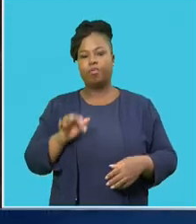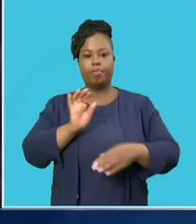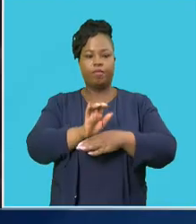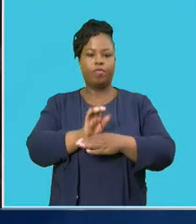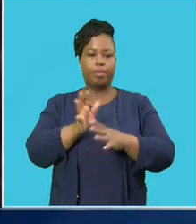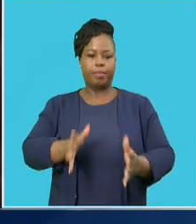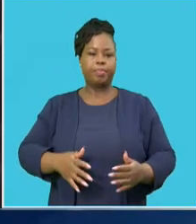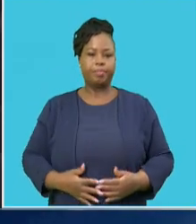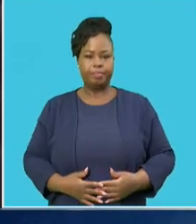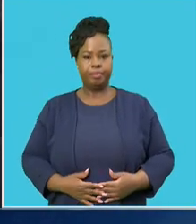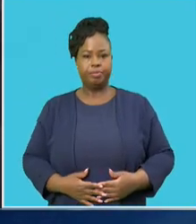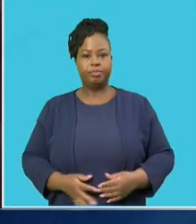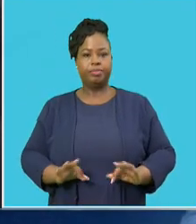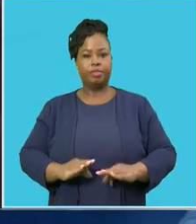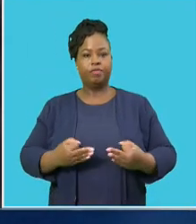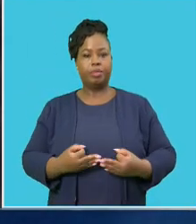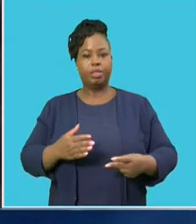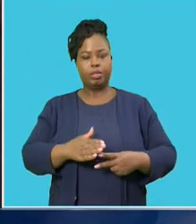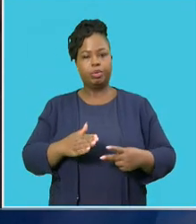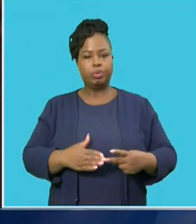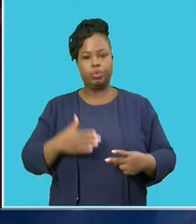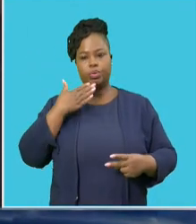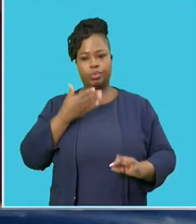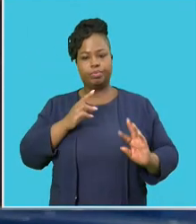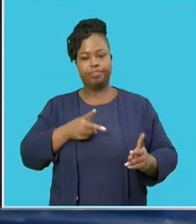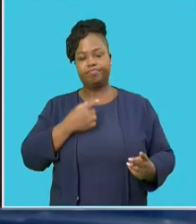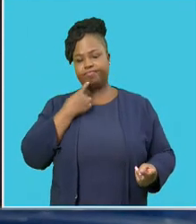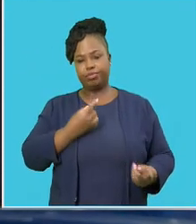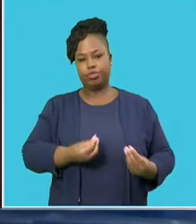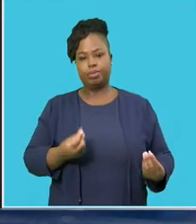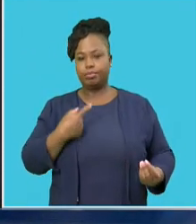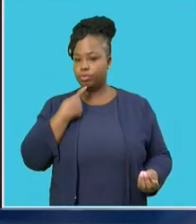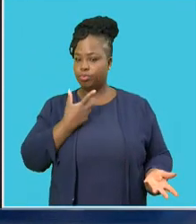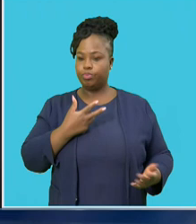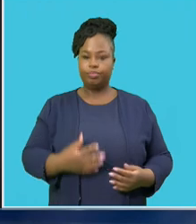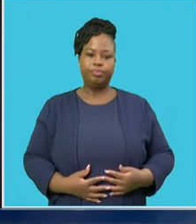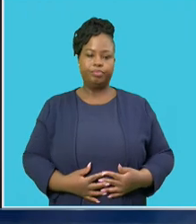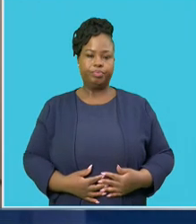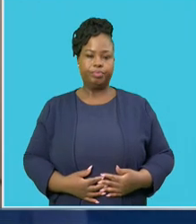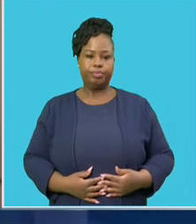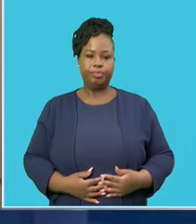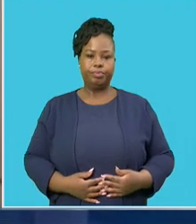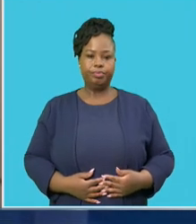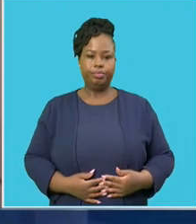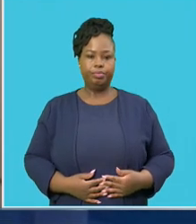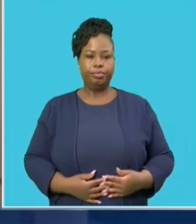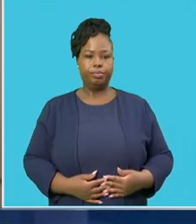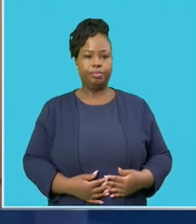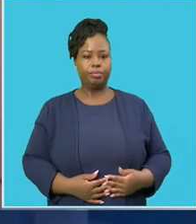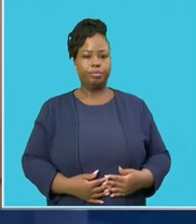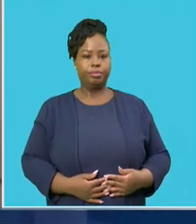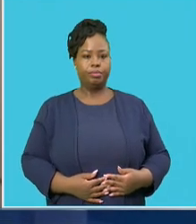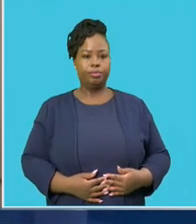Mdeni enbili et chonele ibege gandjena. Munga naka which is antoa king